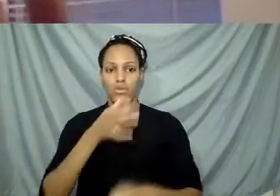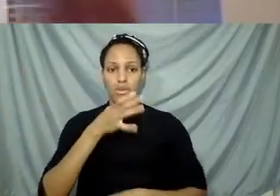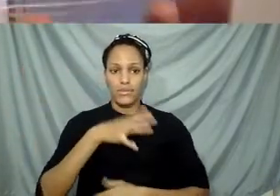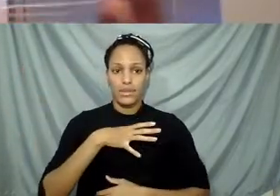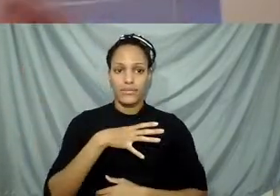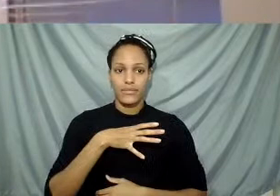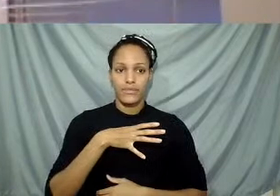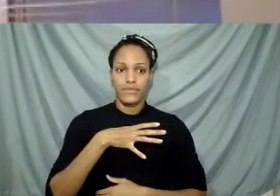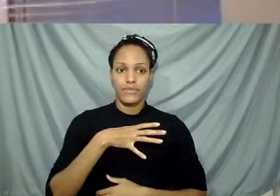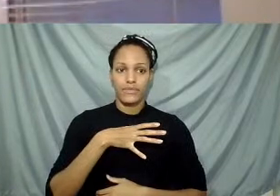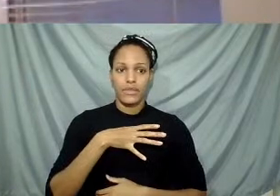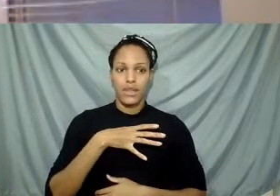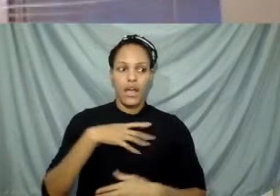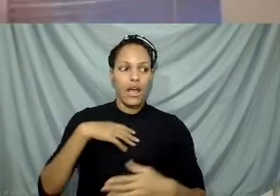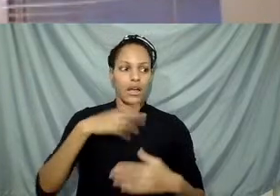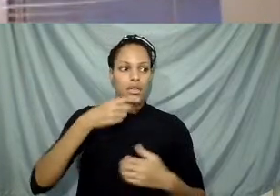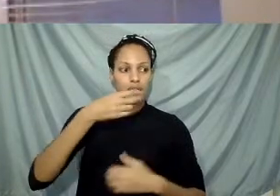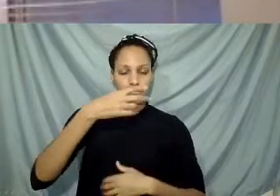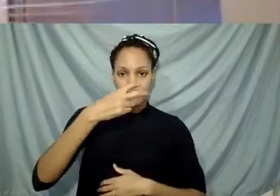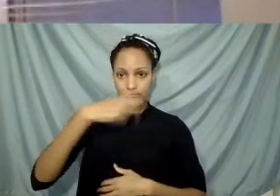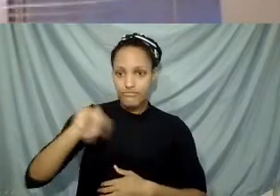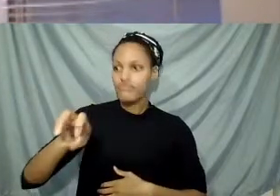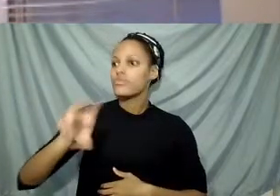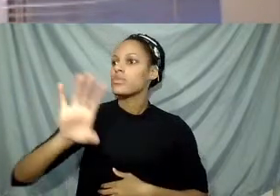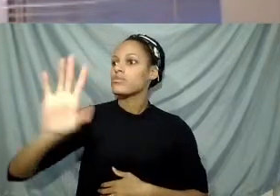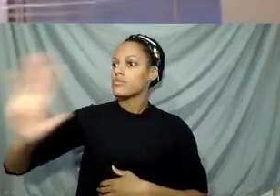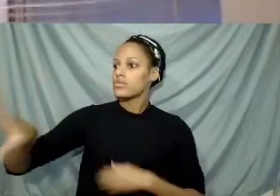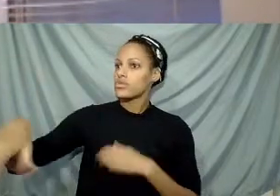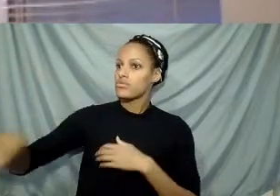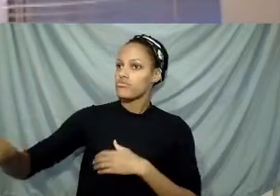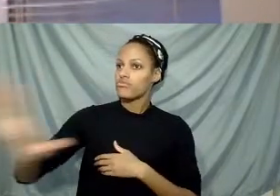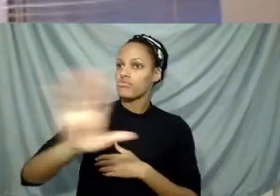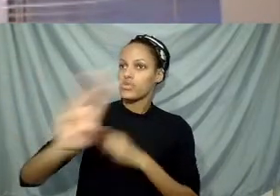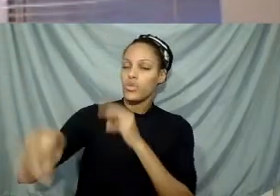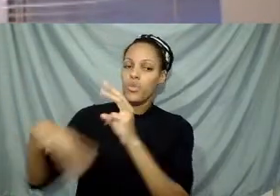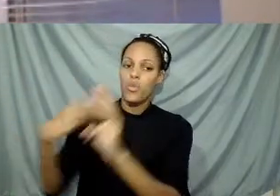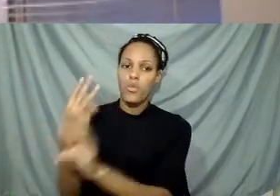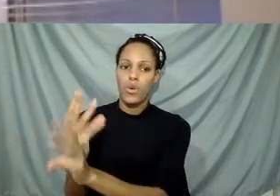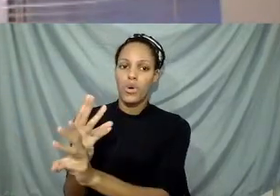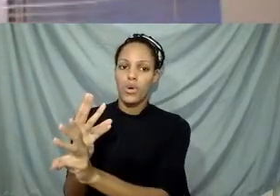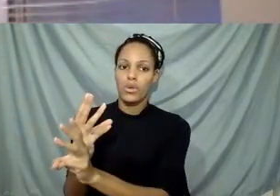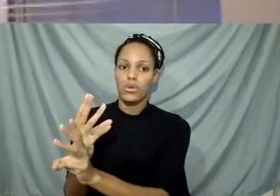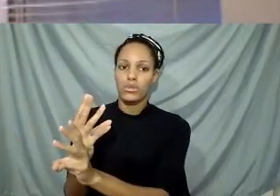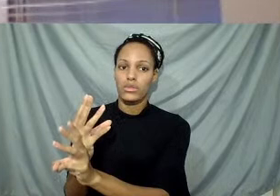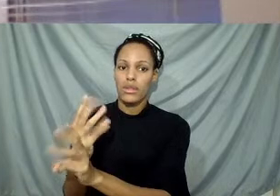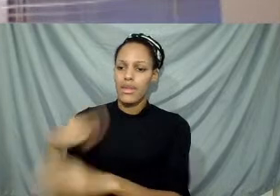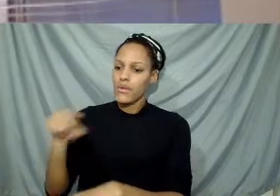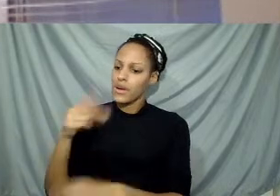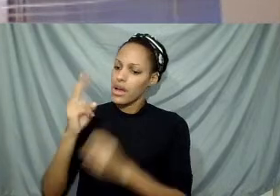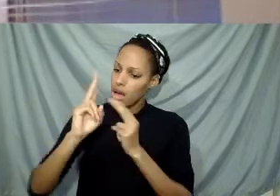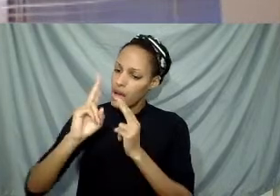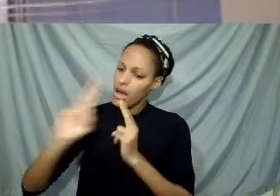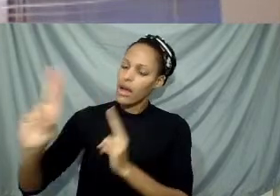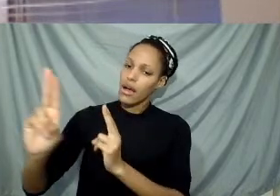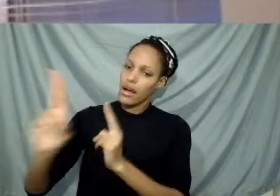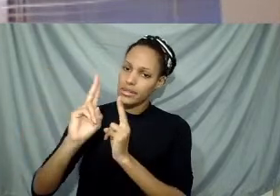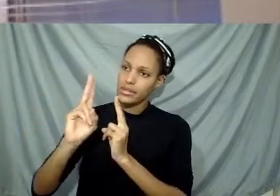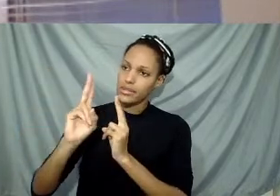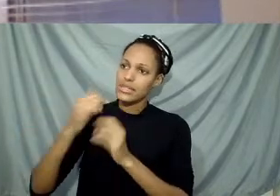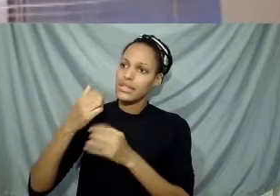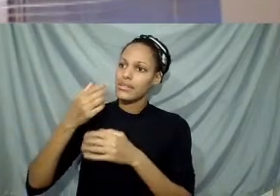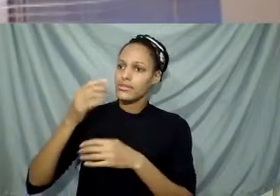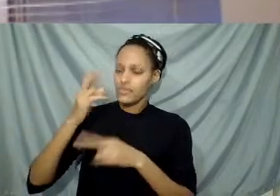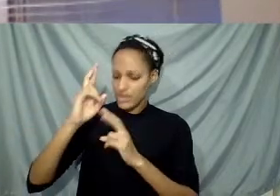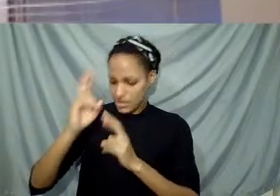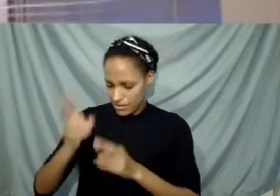into the world, I just took it for granted that women were strong and they were honored and they were respected and they were listened to